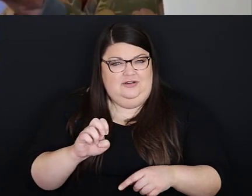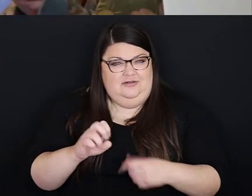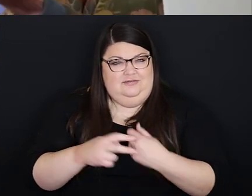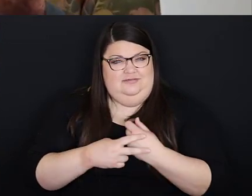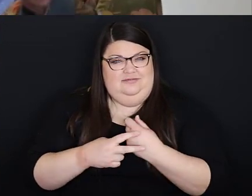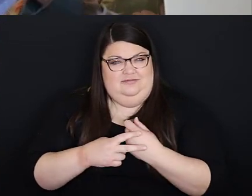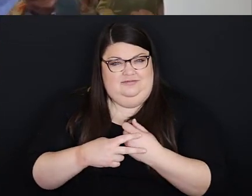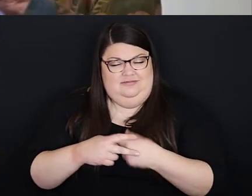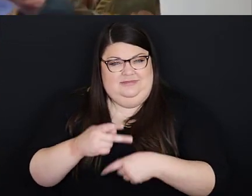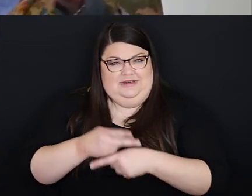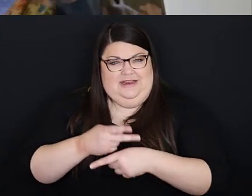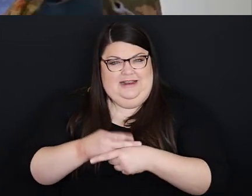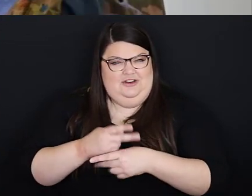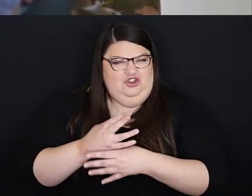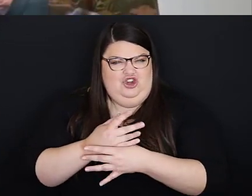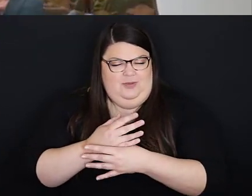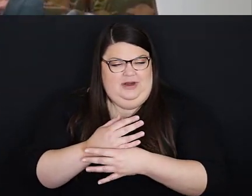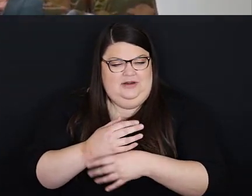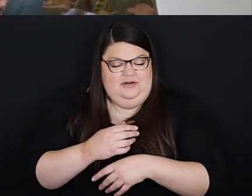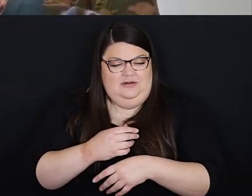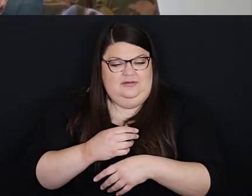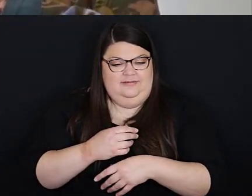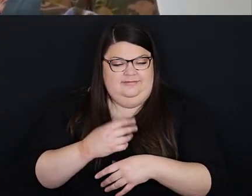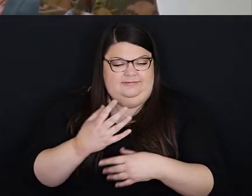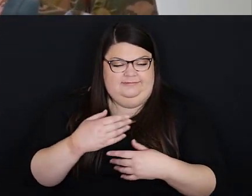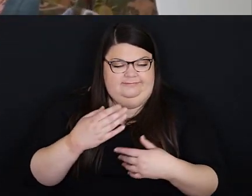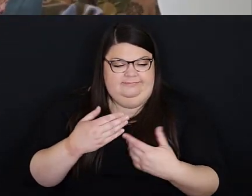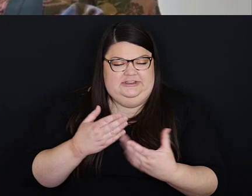Shire collection, German